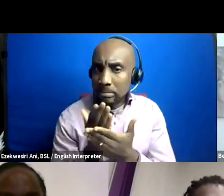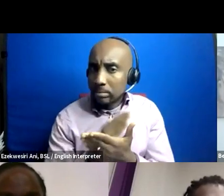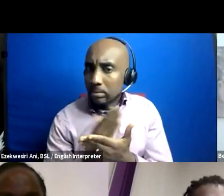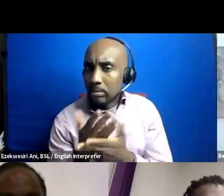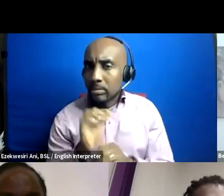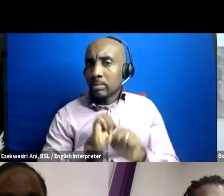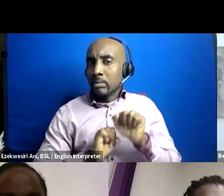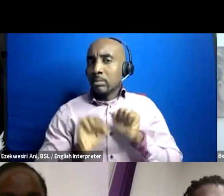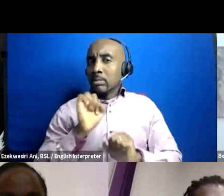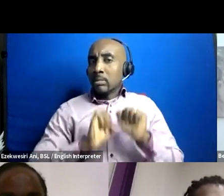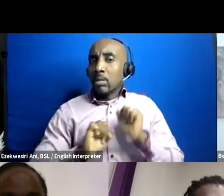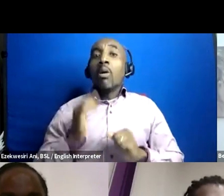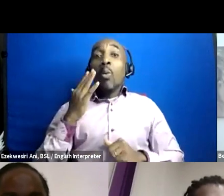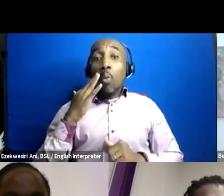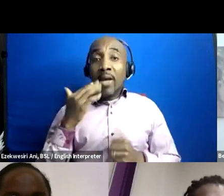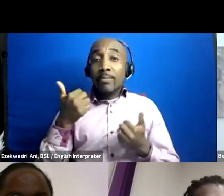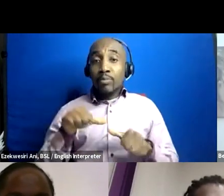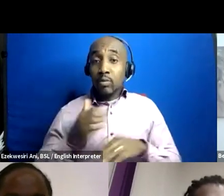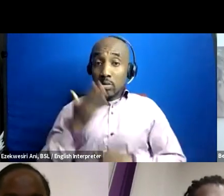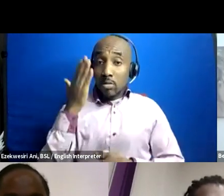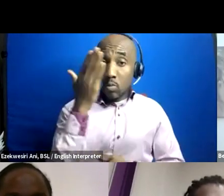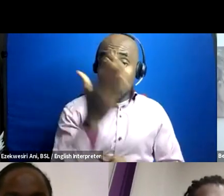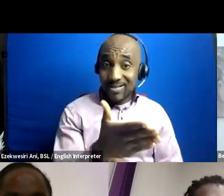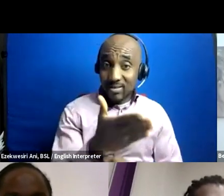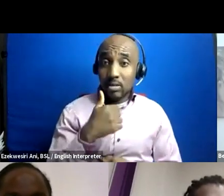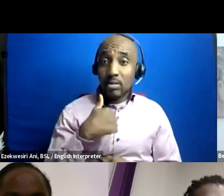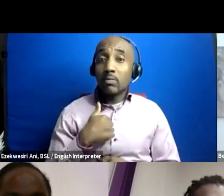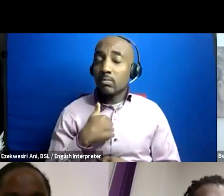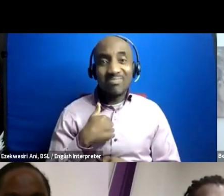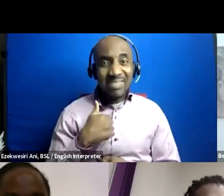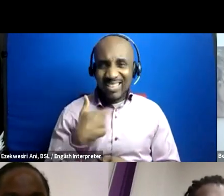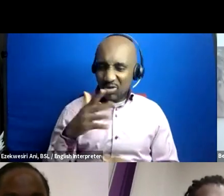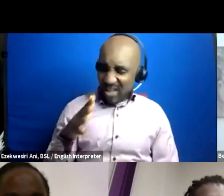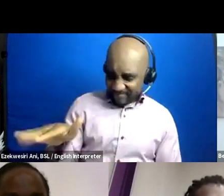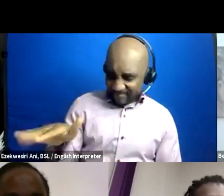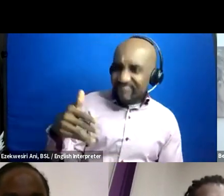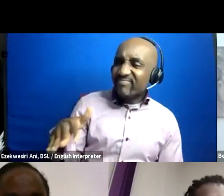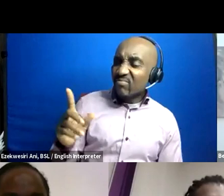and actually when I did go and see him, I was pretty much dismissed,